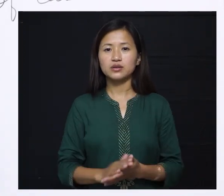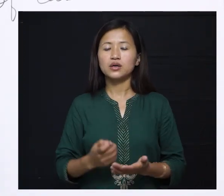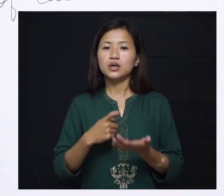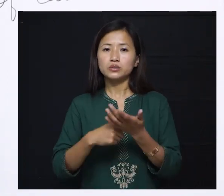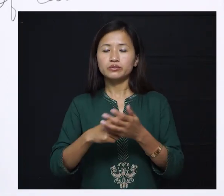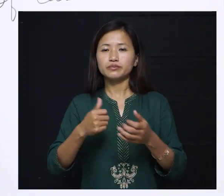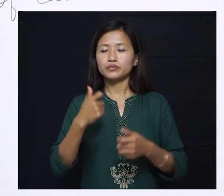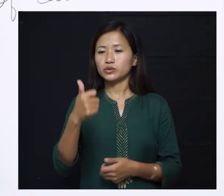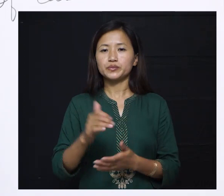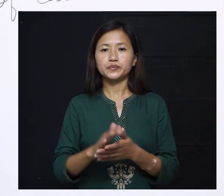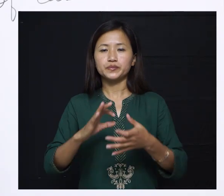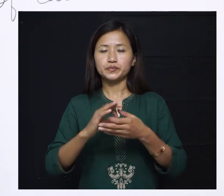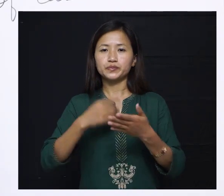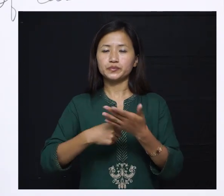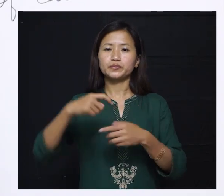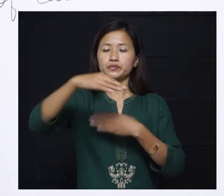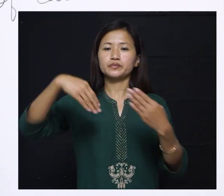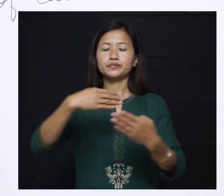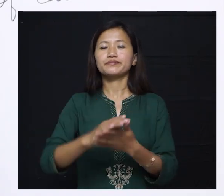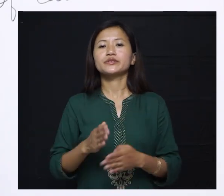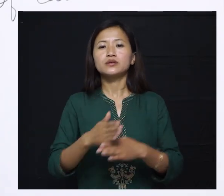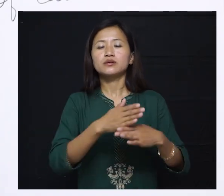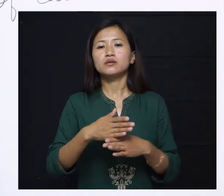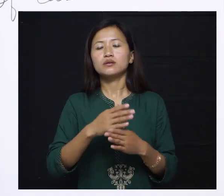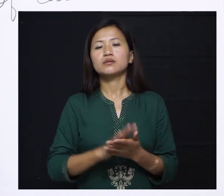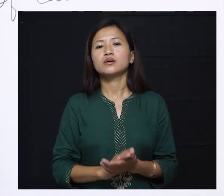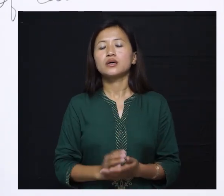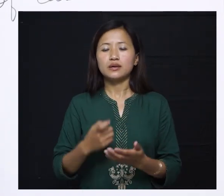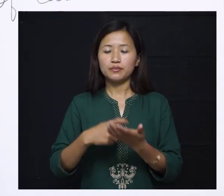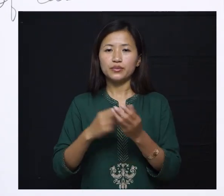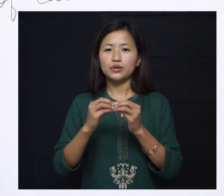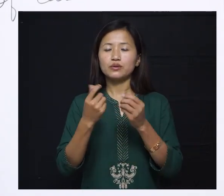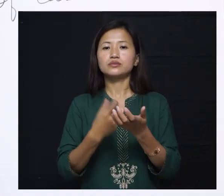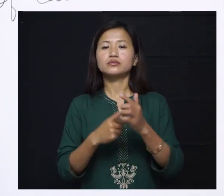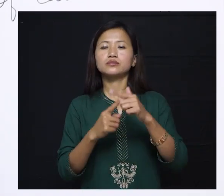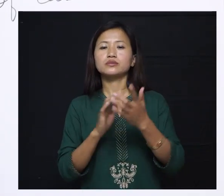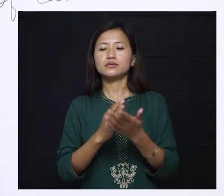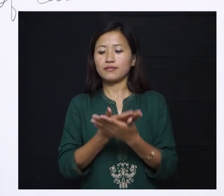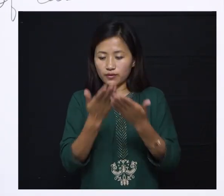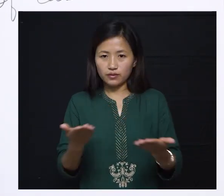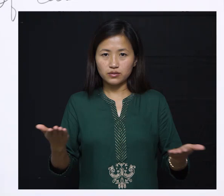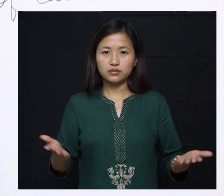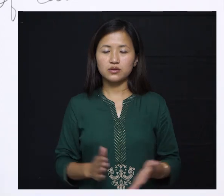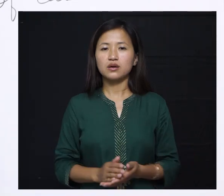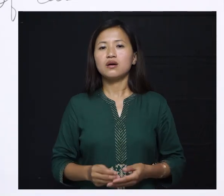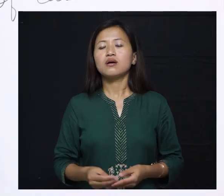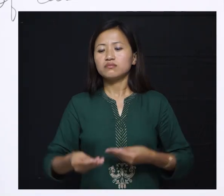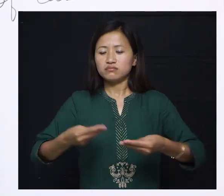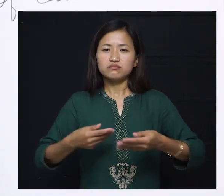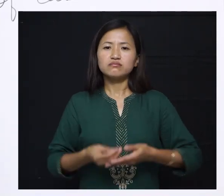They since they share things with one another, since they barter things, right? Sometimes they don't just buy things, but they